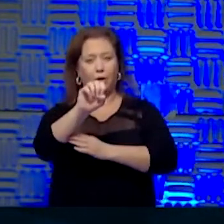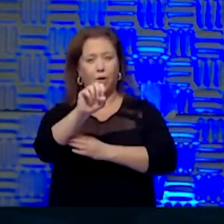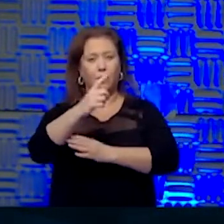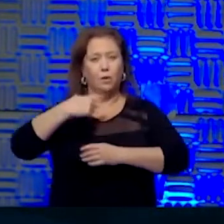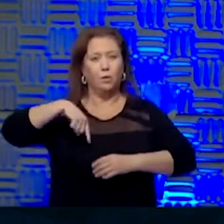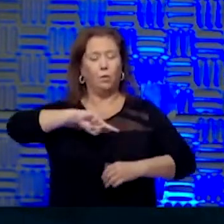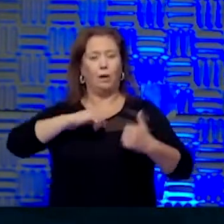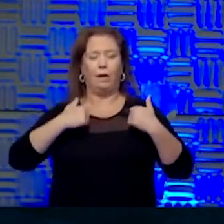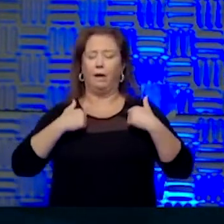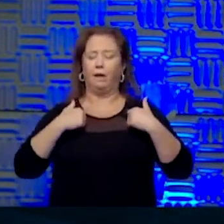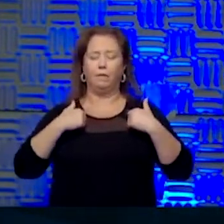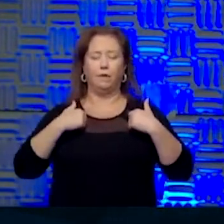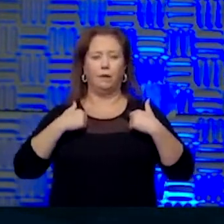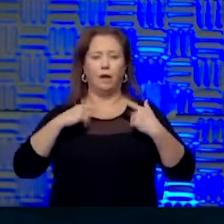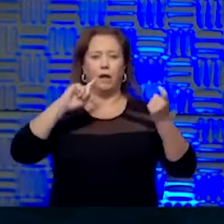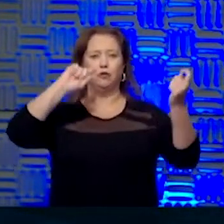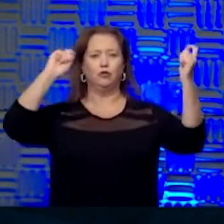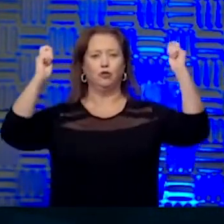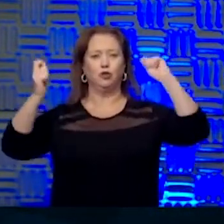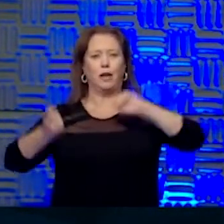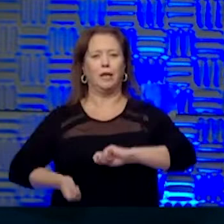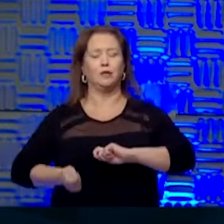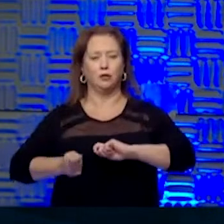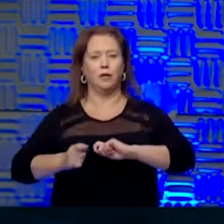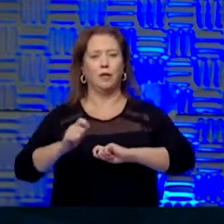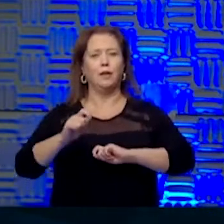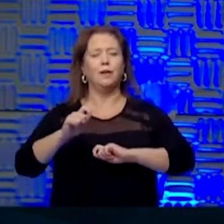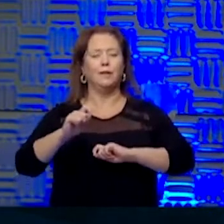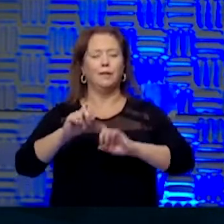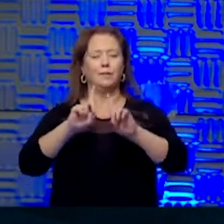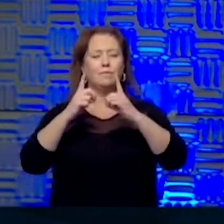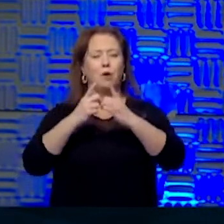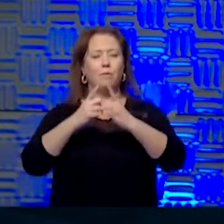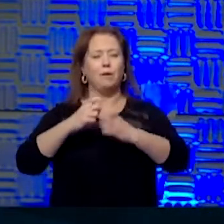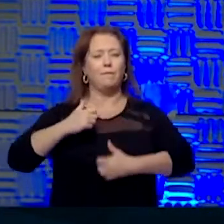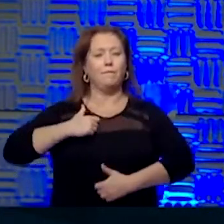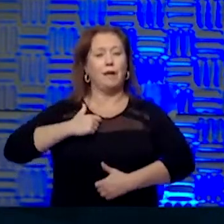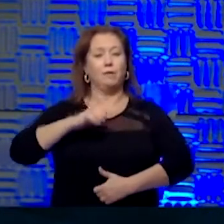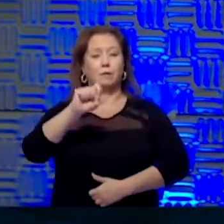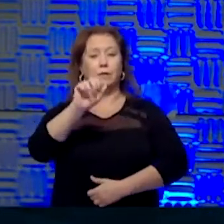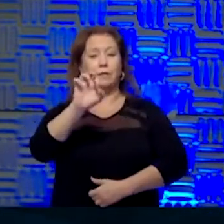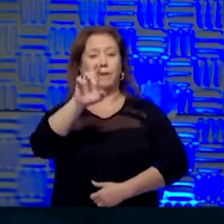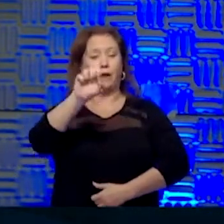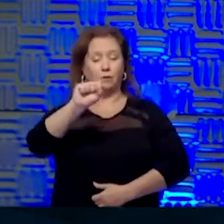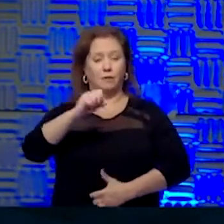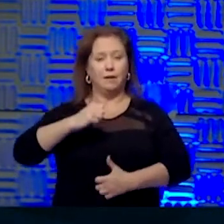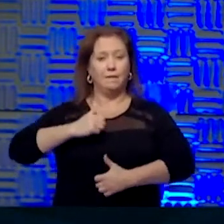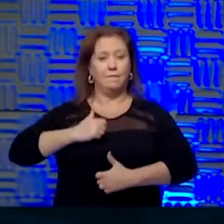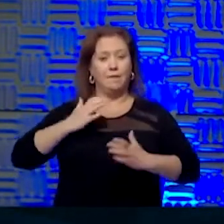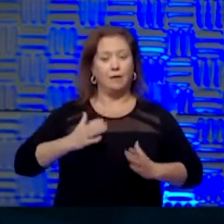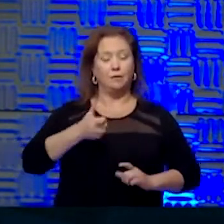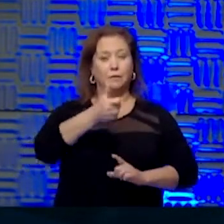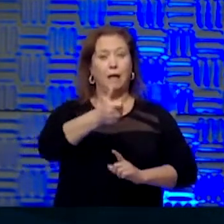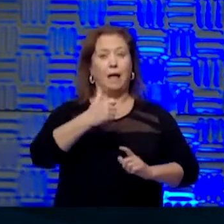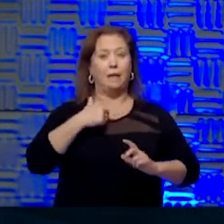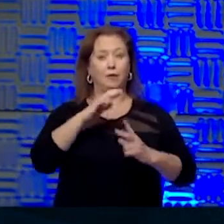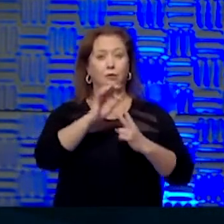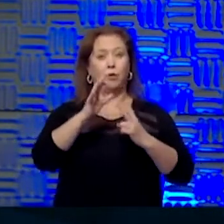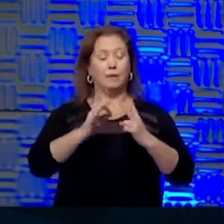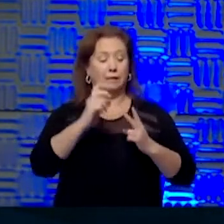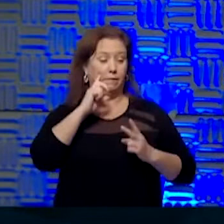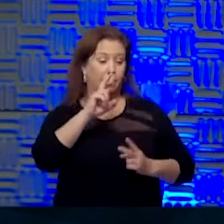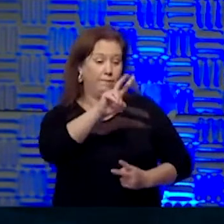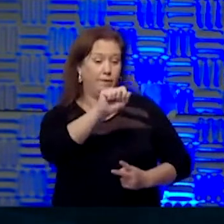major change in the way that the Department of Veterans Affairs operates. And veterans now have a choice, if their healthcare provider at the VA